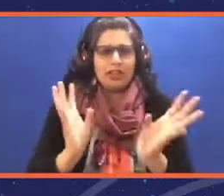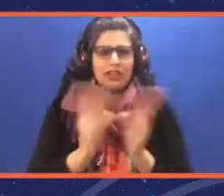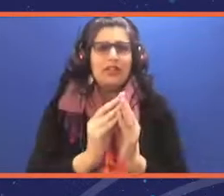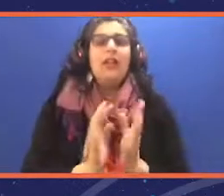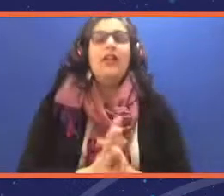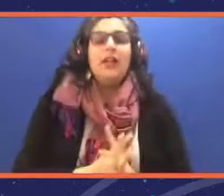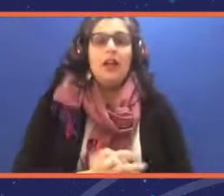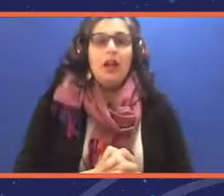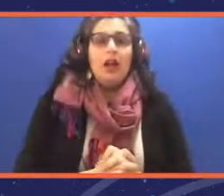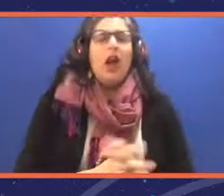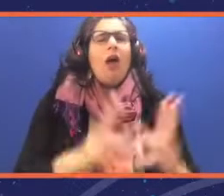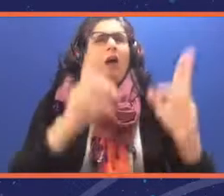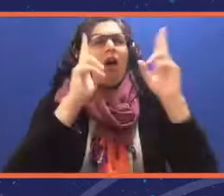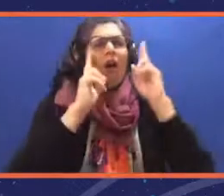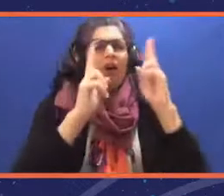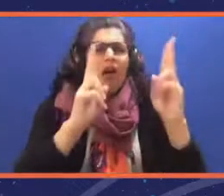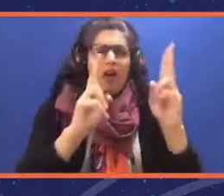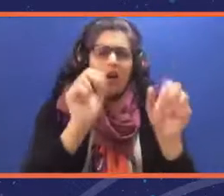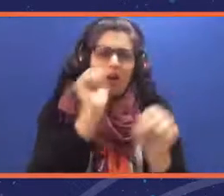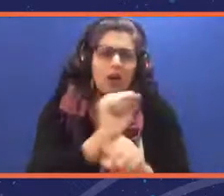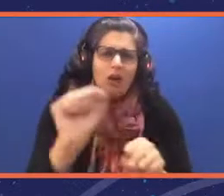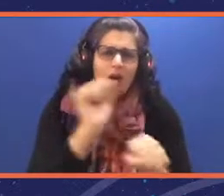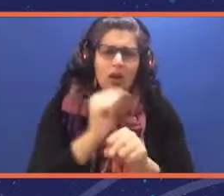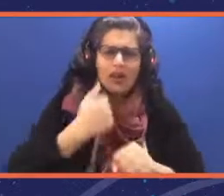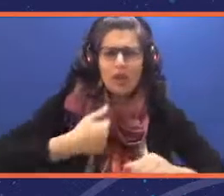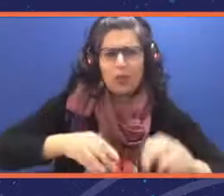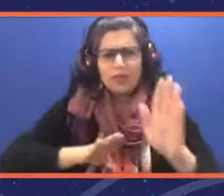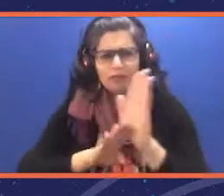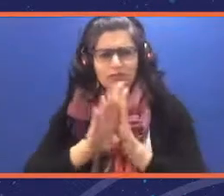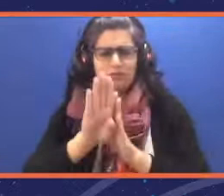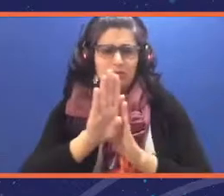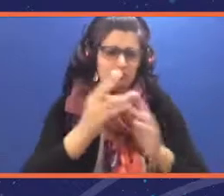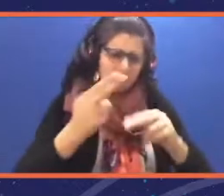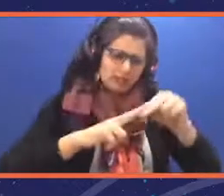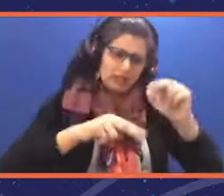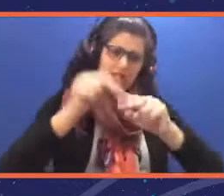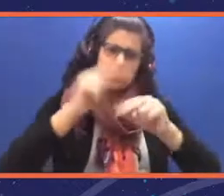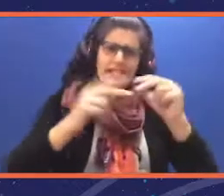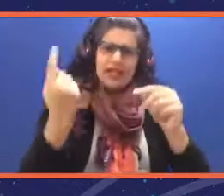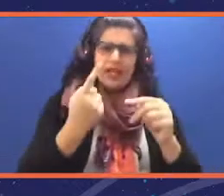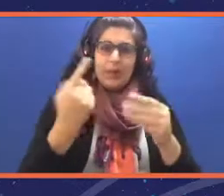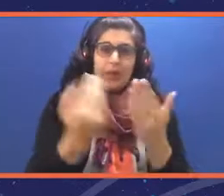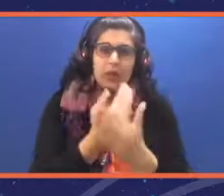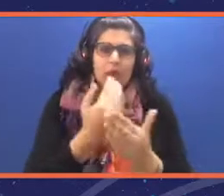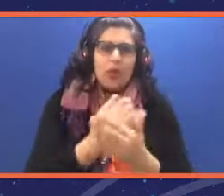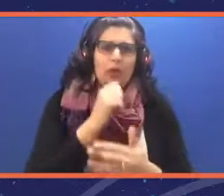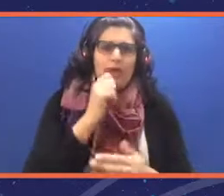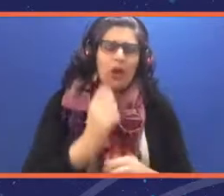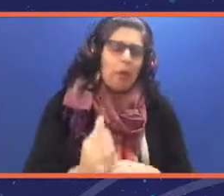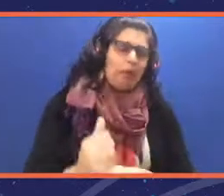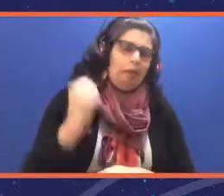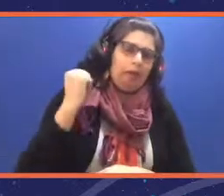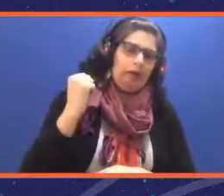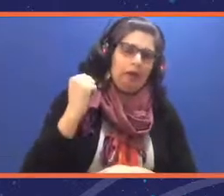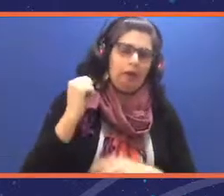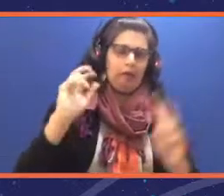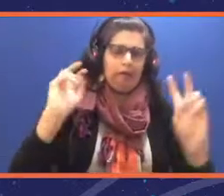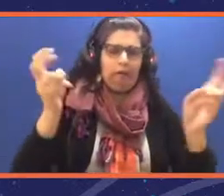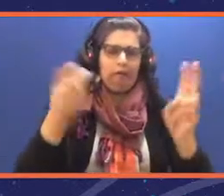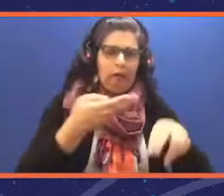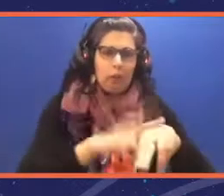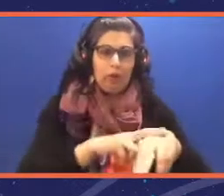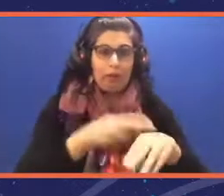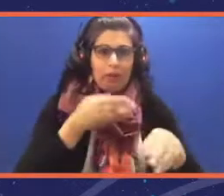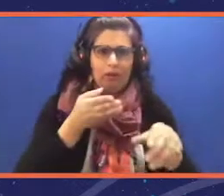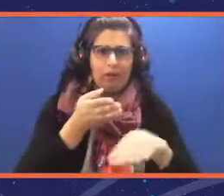is so important for us to build something that is new to us, we're not going back to normal after this COVID pandemic. We're